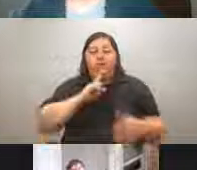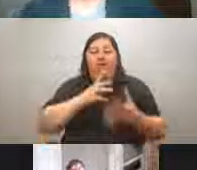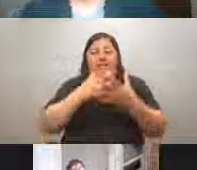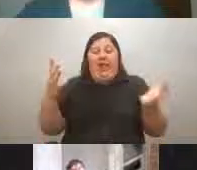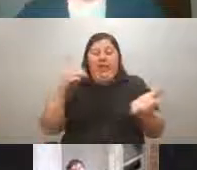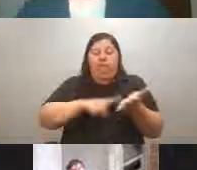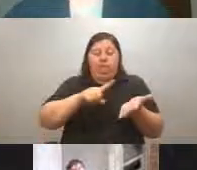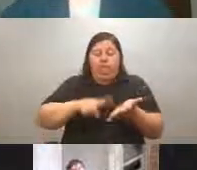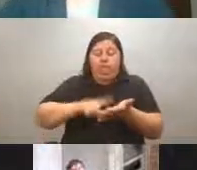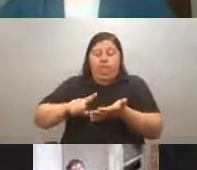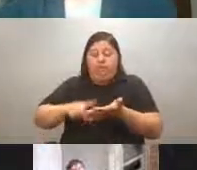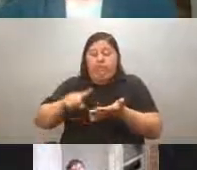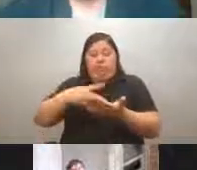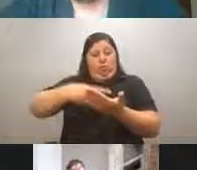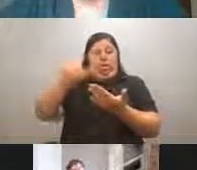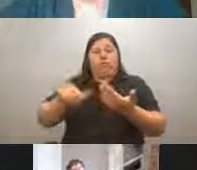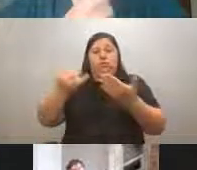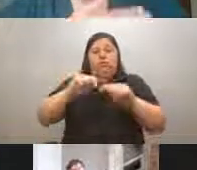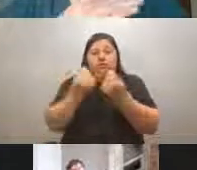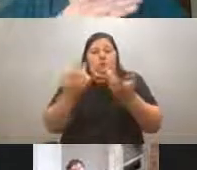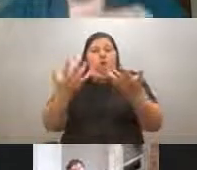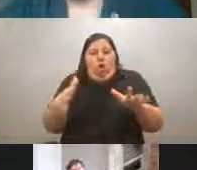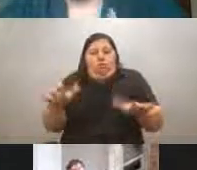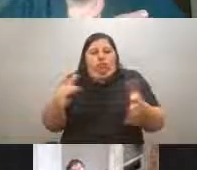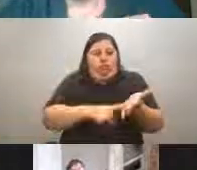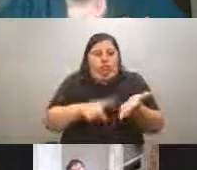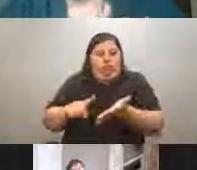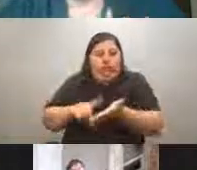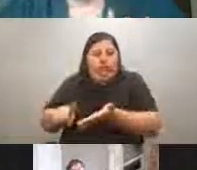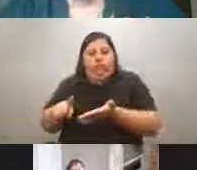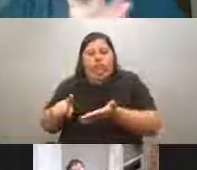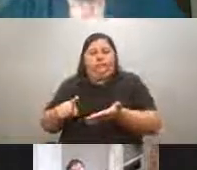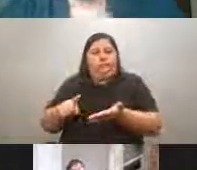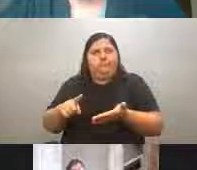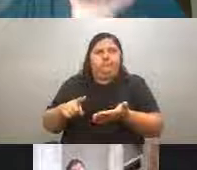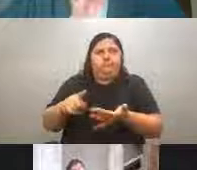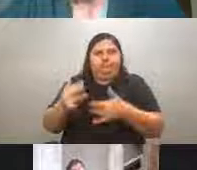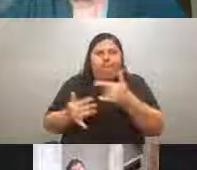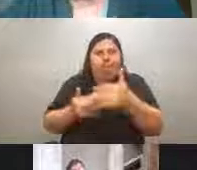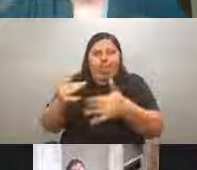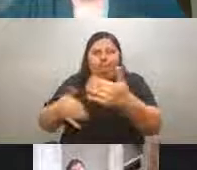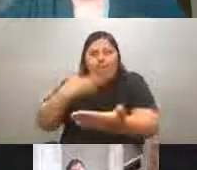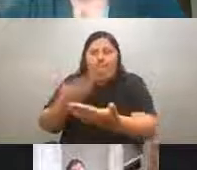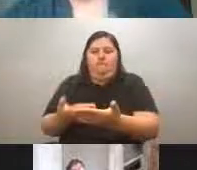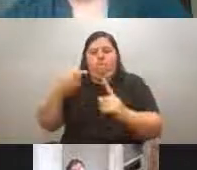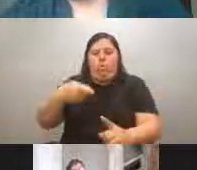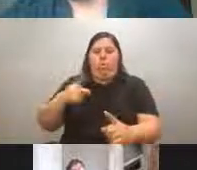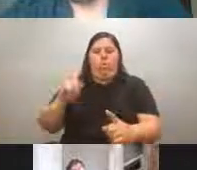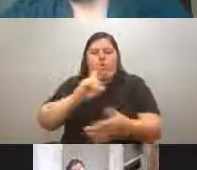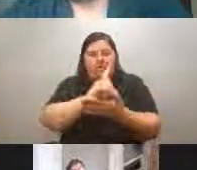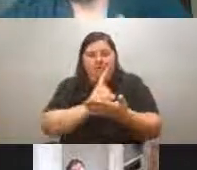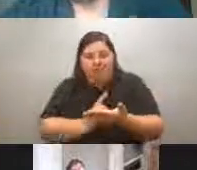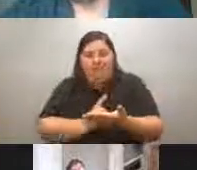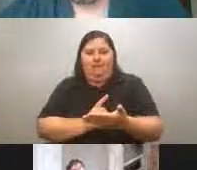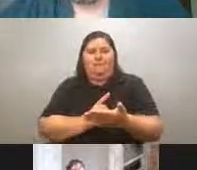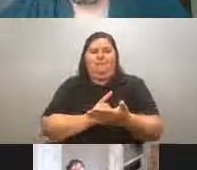has undertaken as they were getting to the point of design, and then ultimately, right,